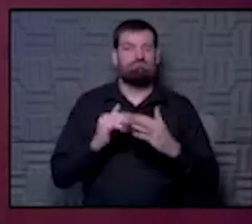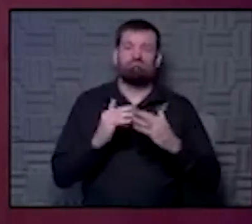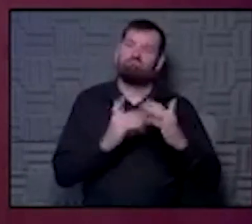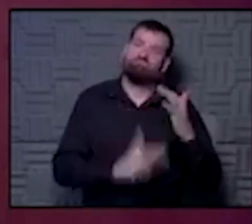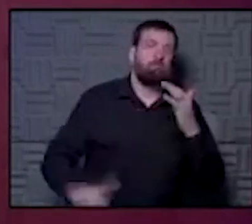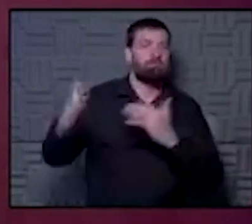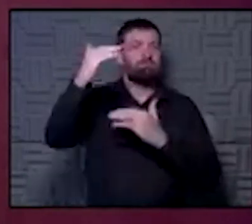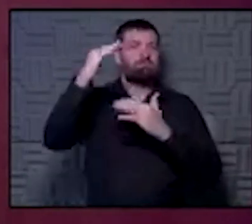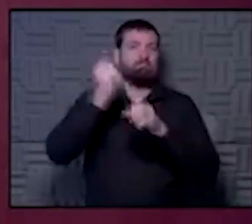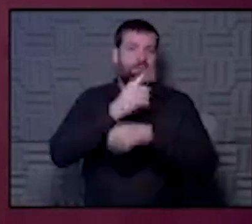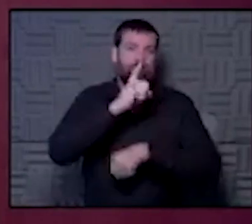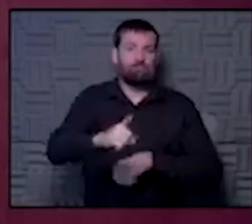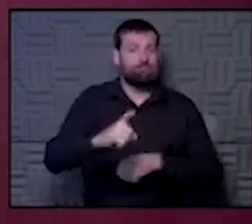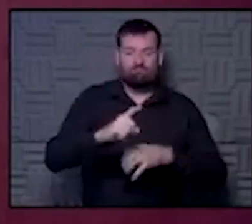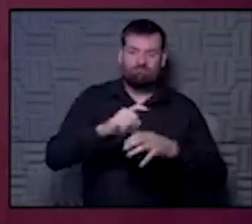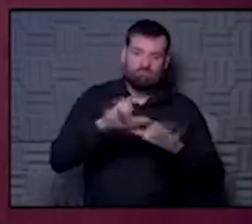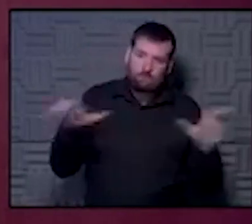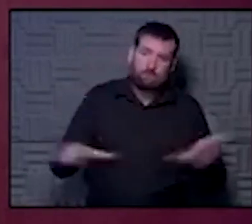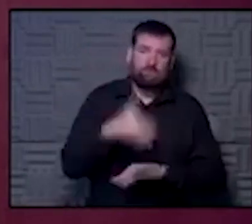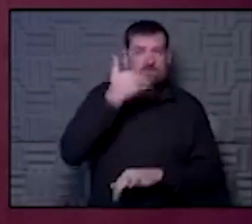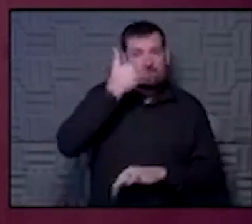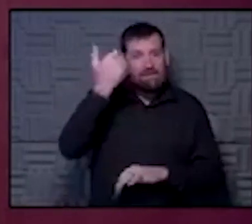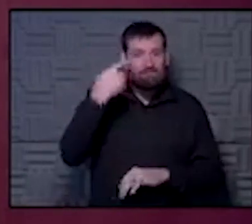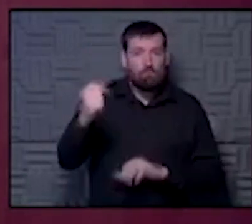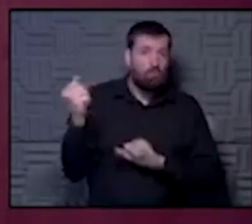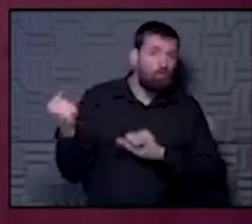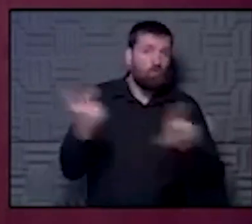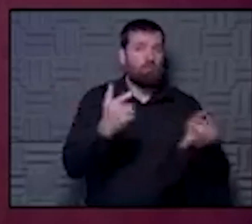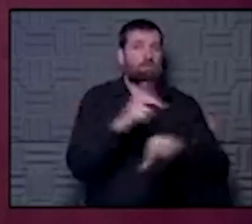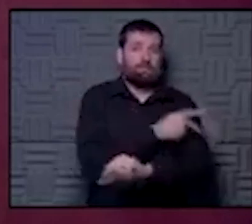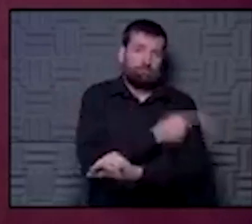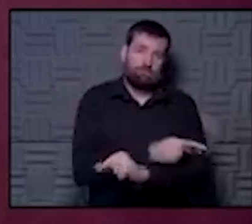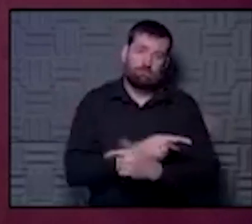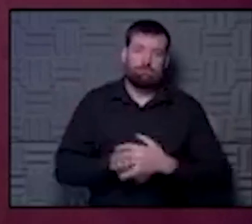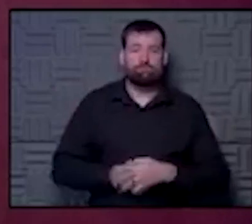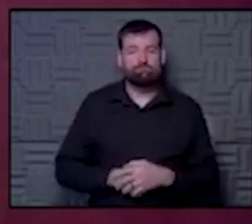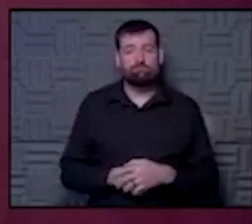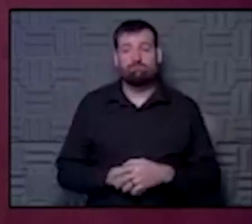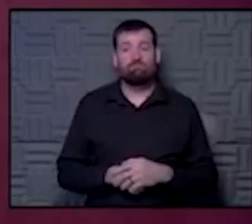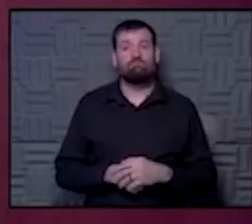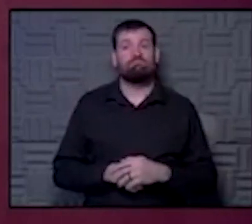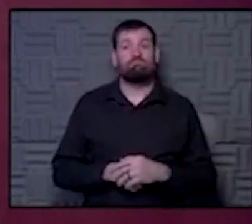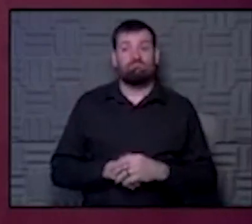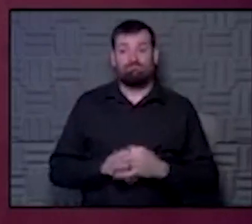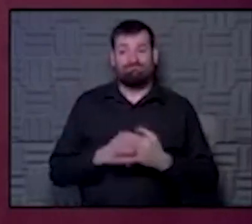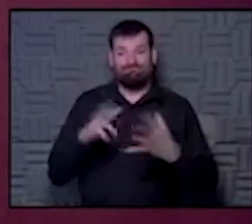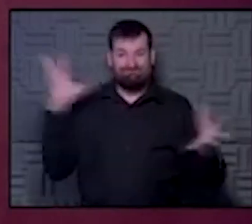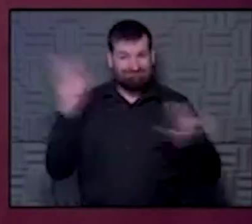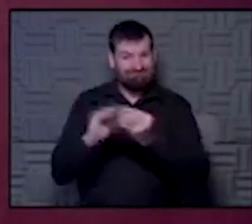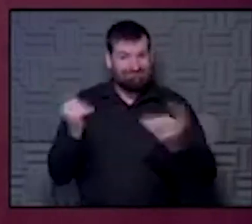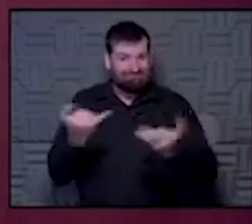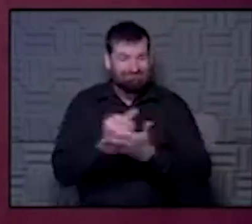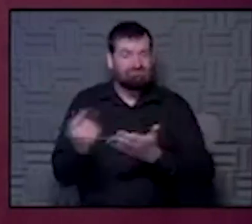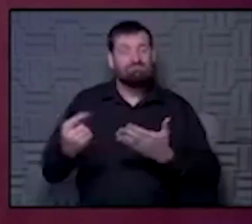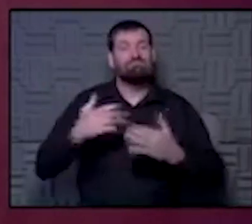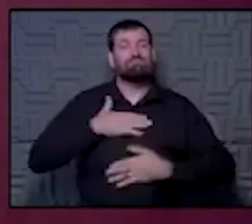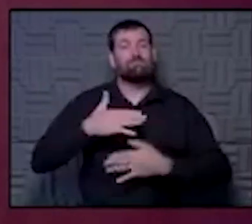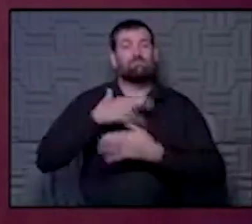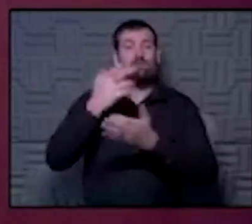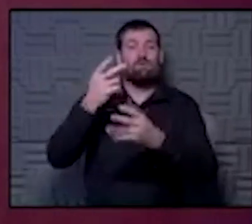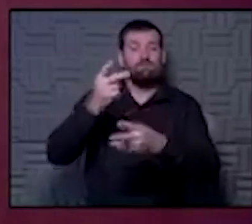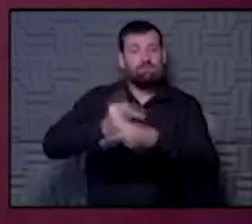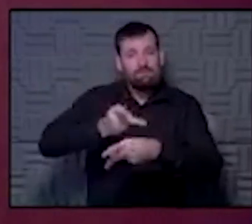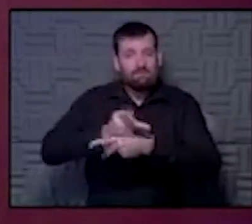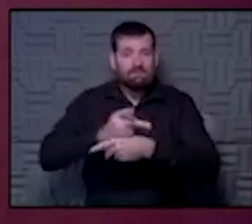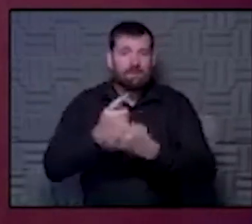beyond, just making sure we're doing the best we can for all of our patients. And it's culminating with this week, as you mentioned, it's Respiratory Care Week, and we're definitely